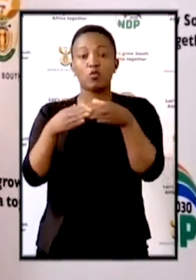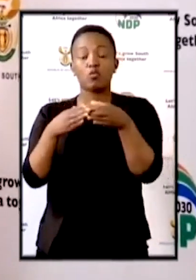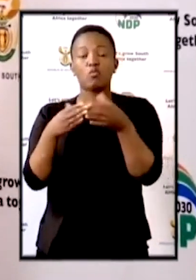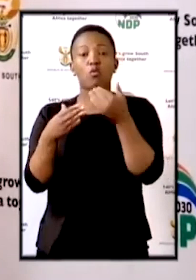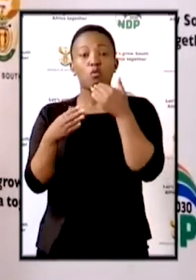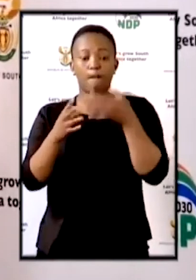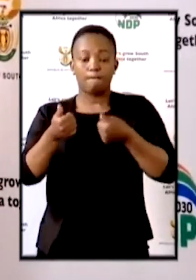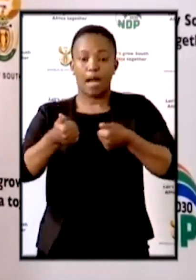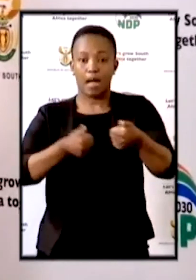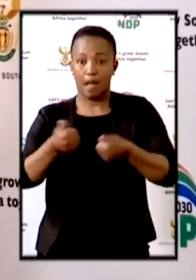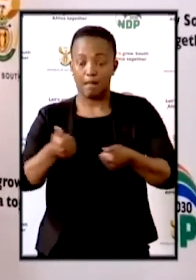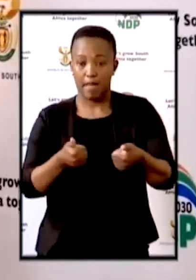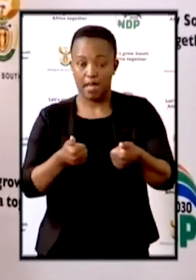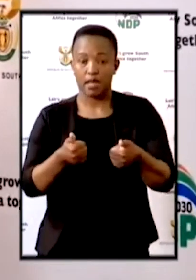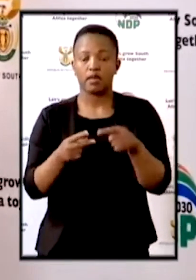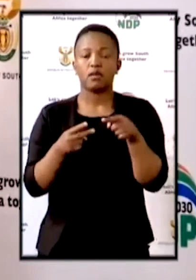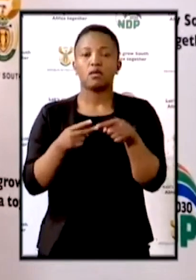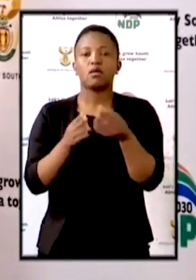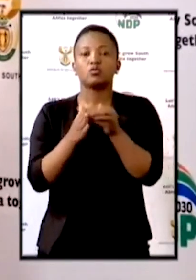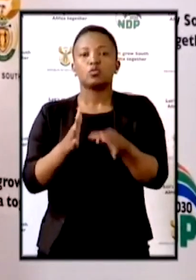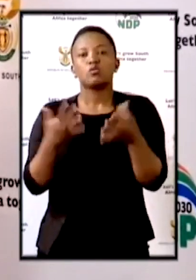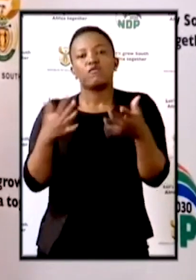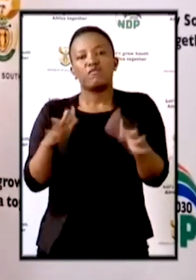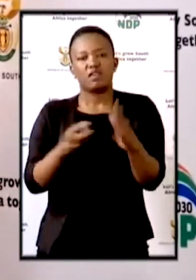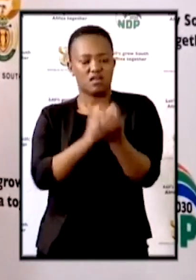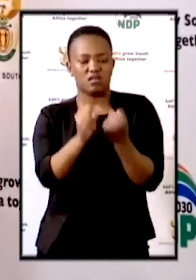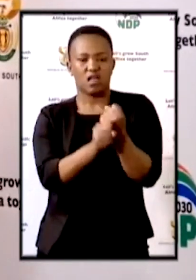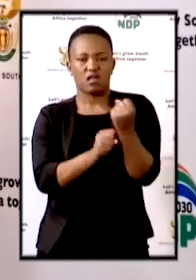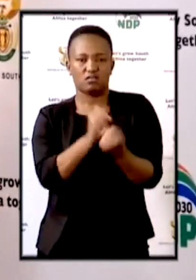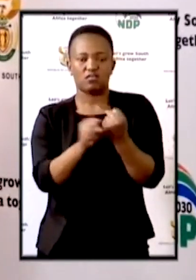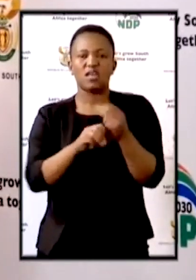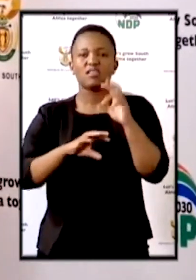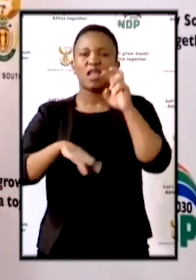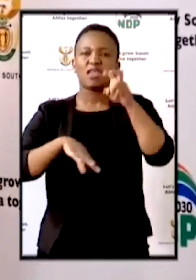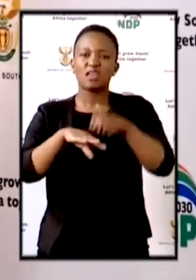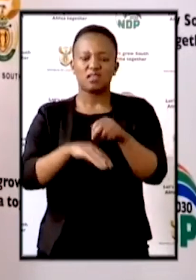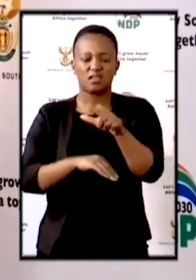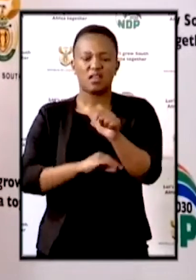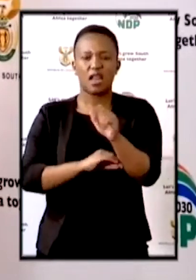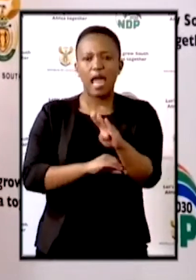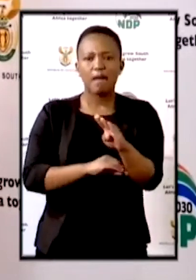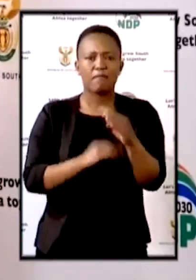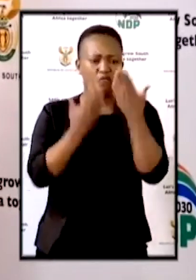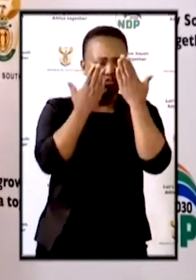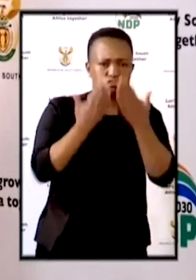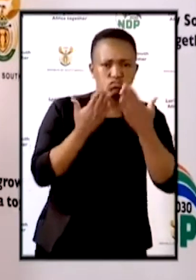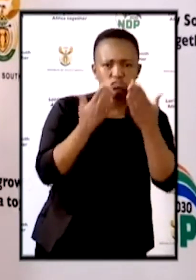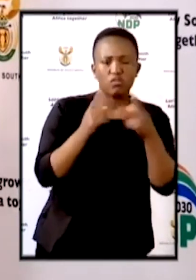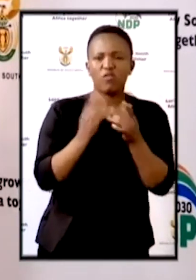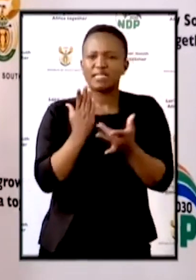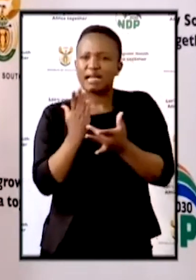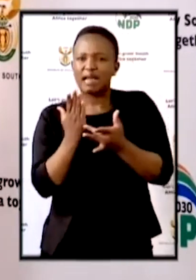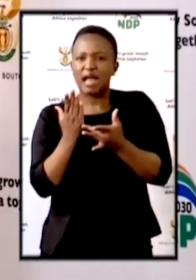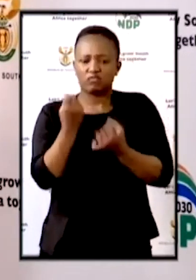returned, students in all years of study who require laboratory and technical equipment to complete